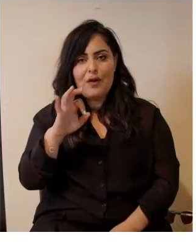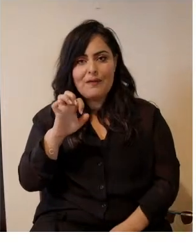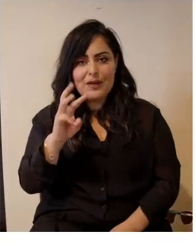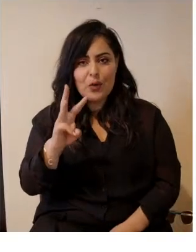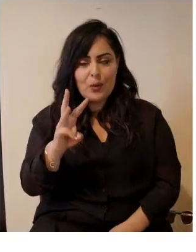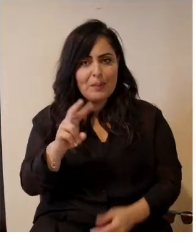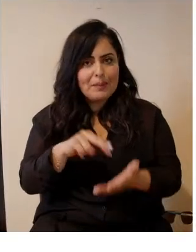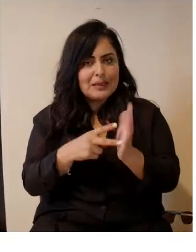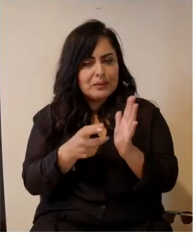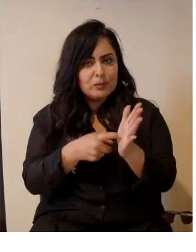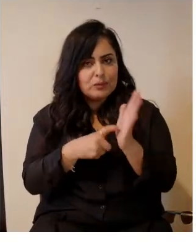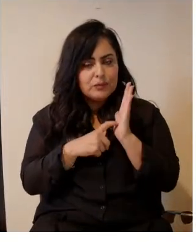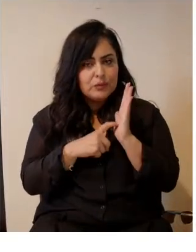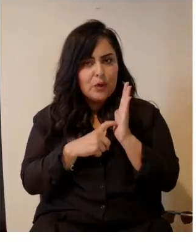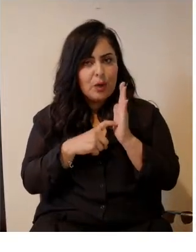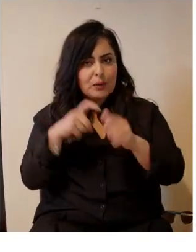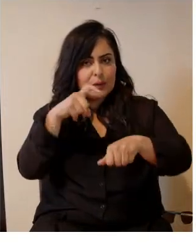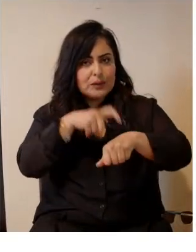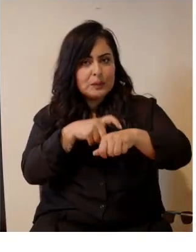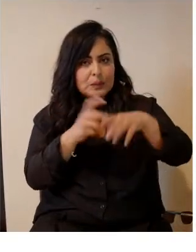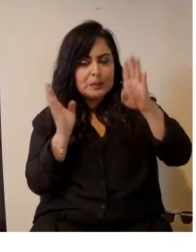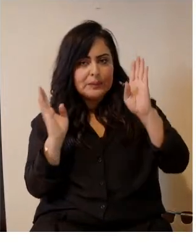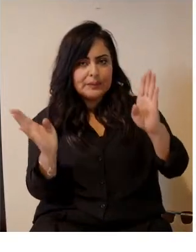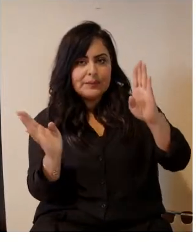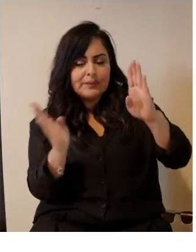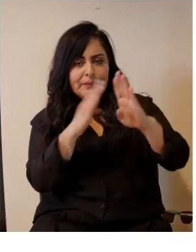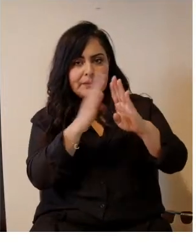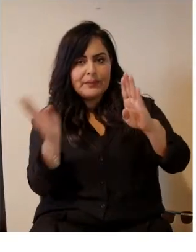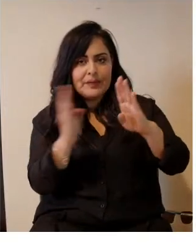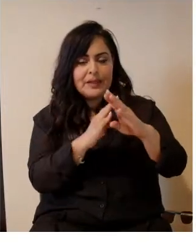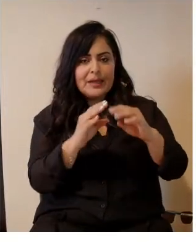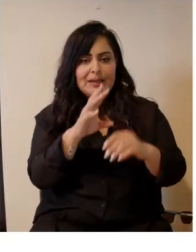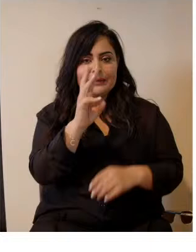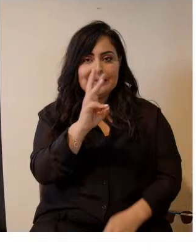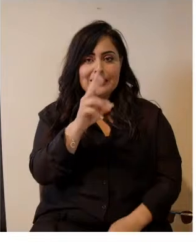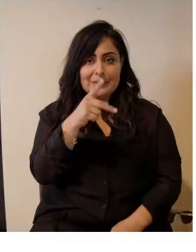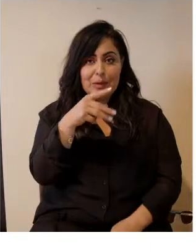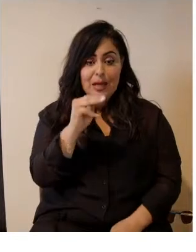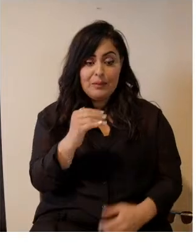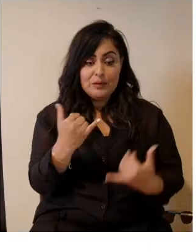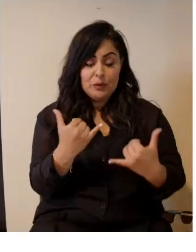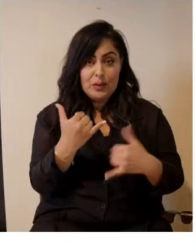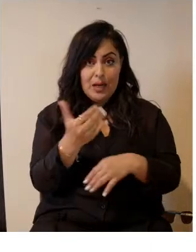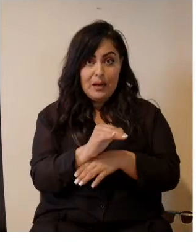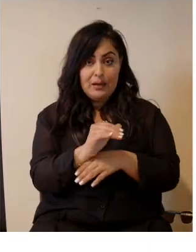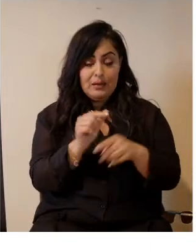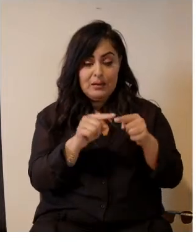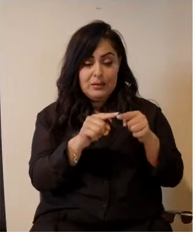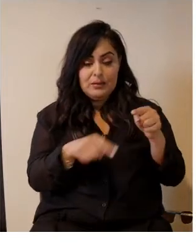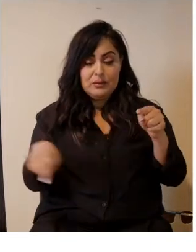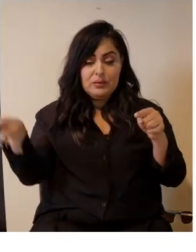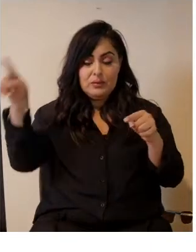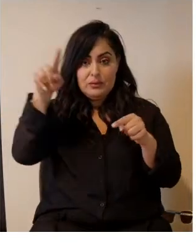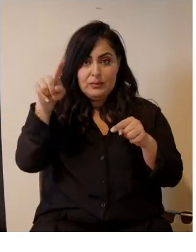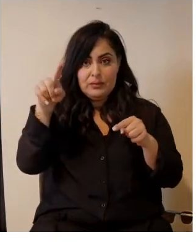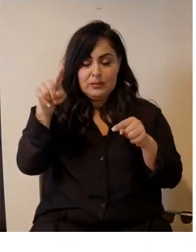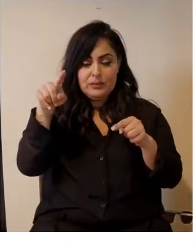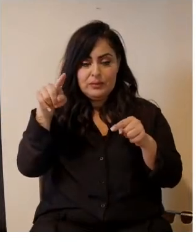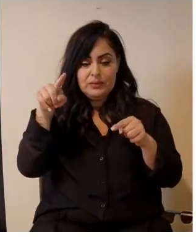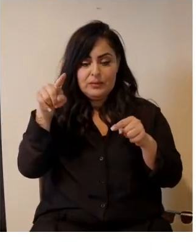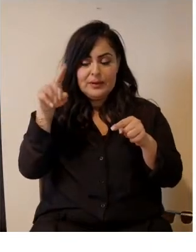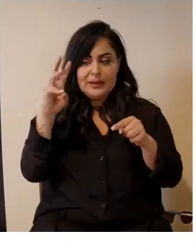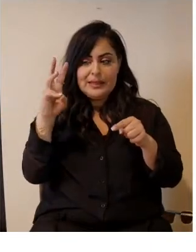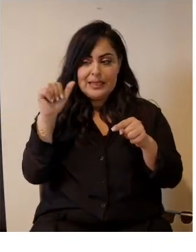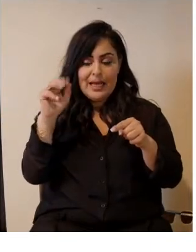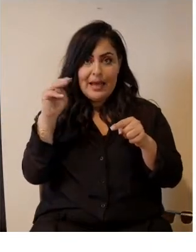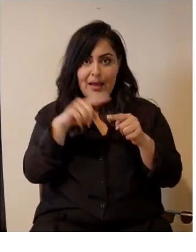mandatory curfew in place. It's going to begin 6 p.m. today, and it's going to be 6 p.m. to